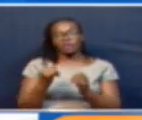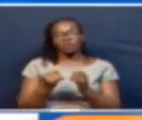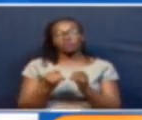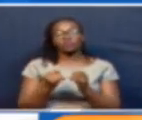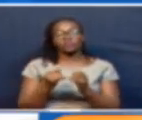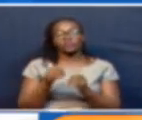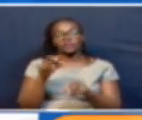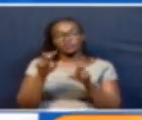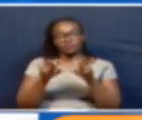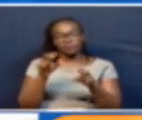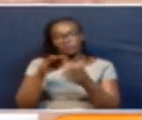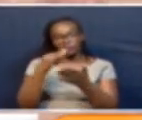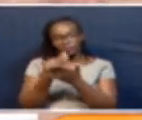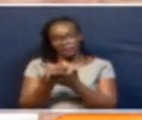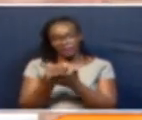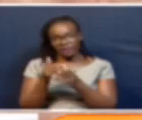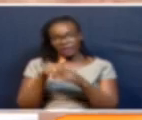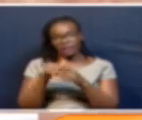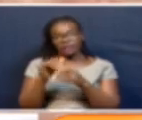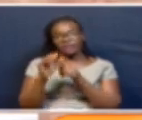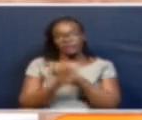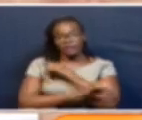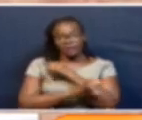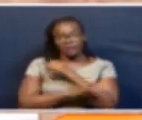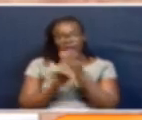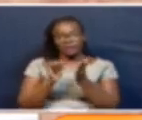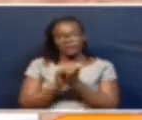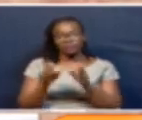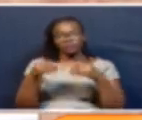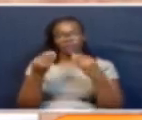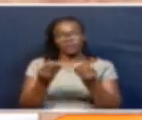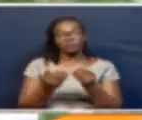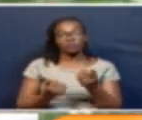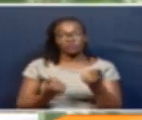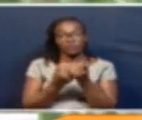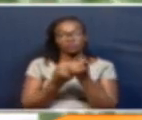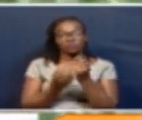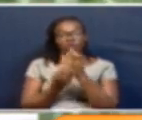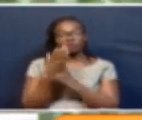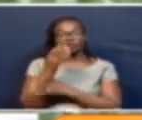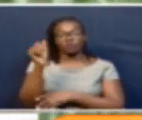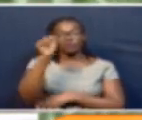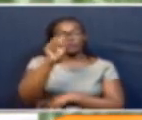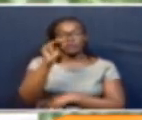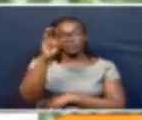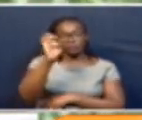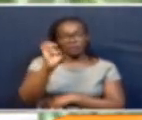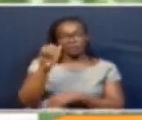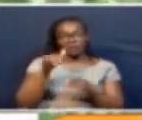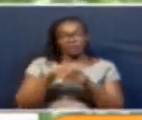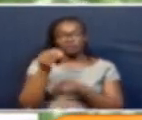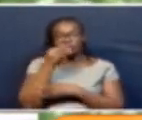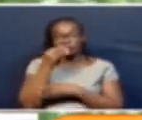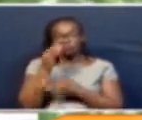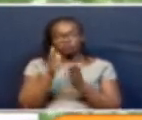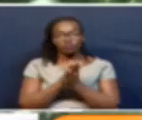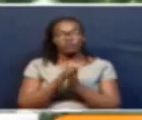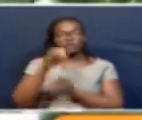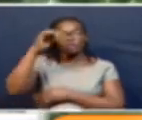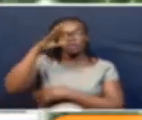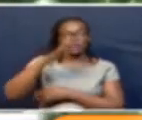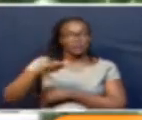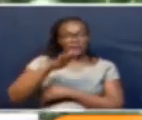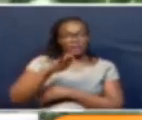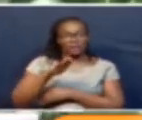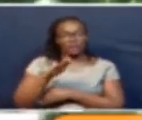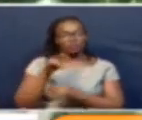country. AlphaJiri Investment Fund will provide credit facilities to fuel the growth of SMEs in the sustainable food and energy sectors, primarily